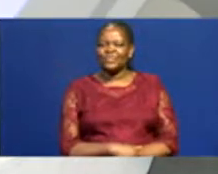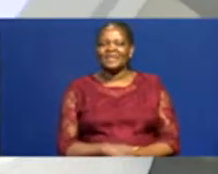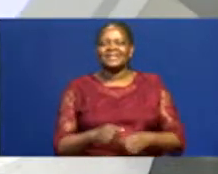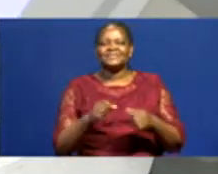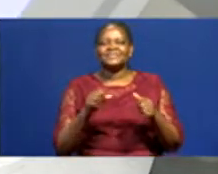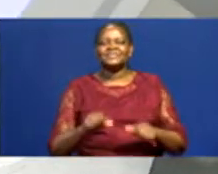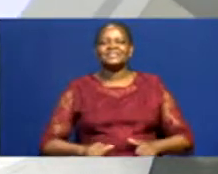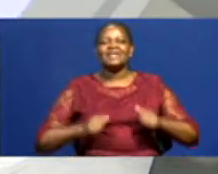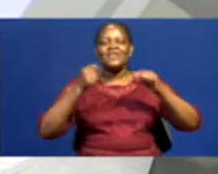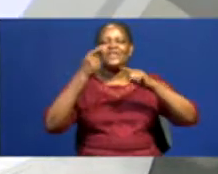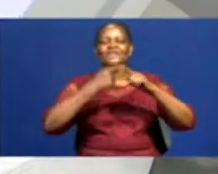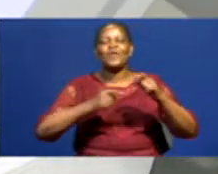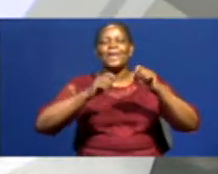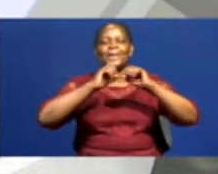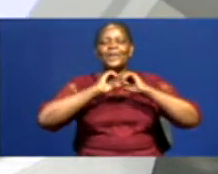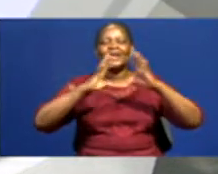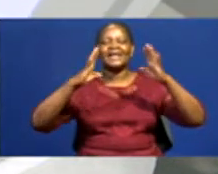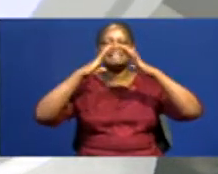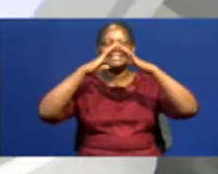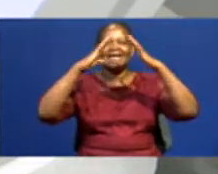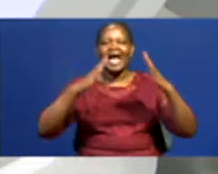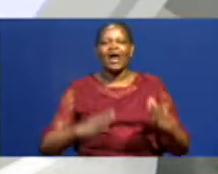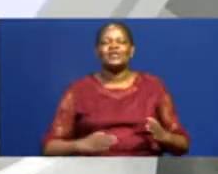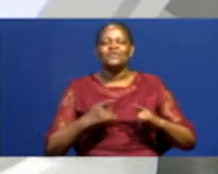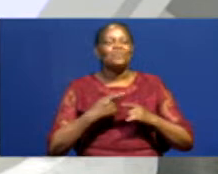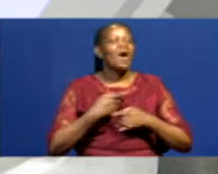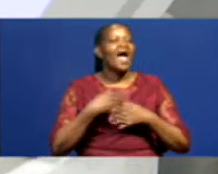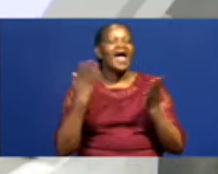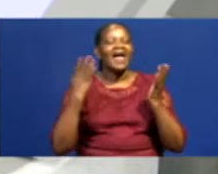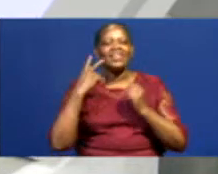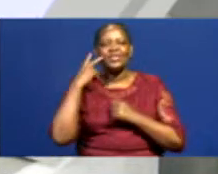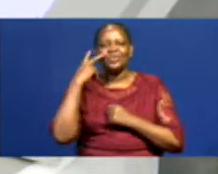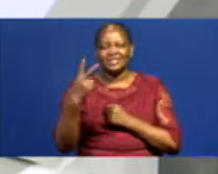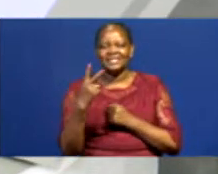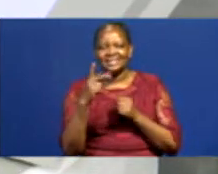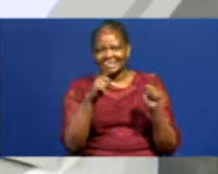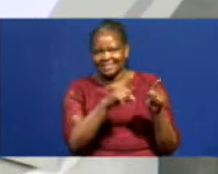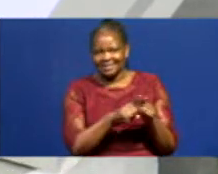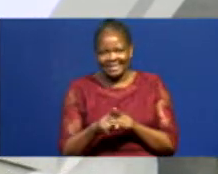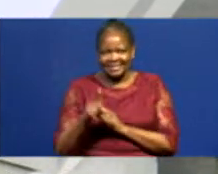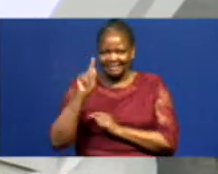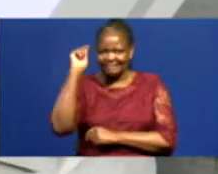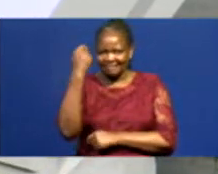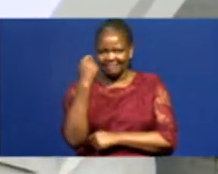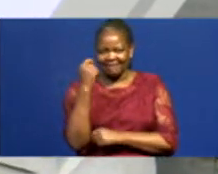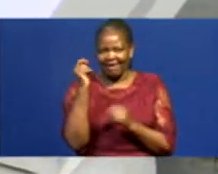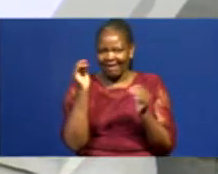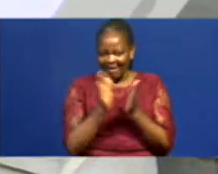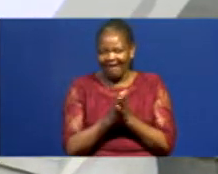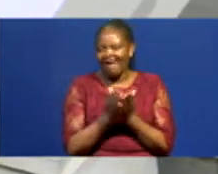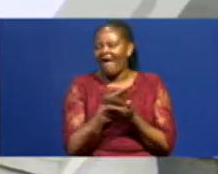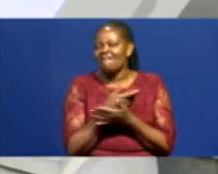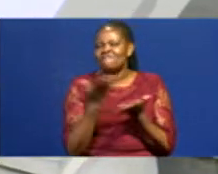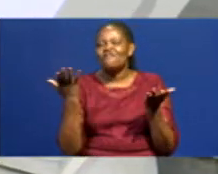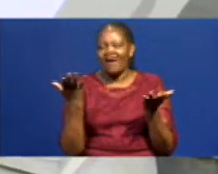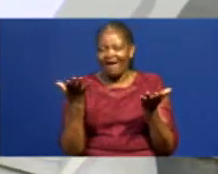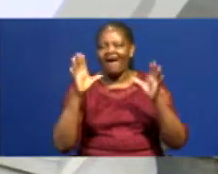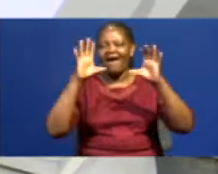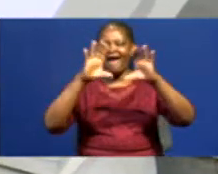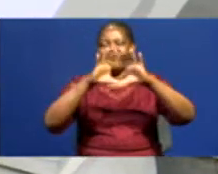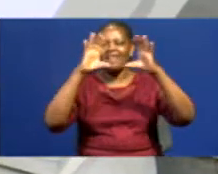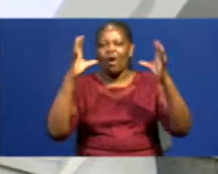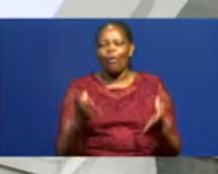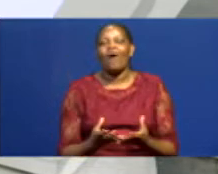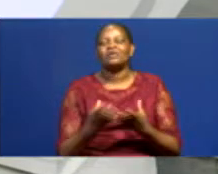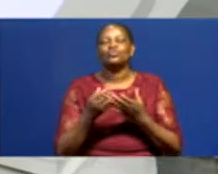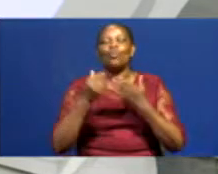live from broadcasting us from wherever you're watching us in Kenya and around the world. A